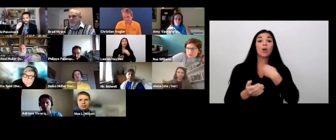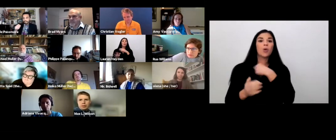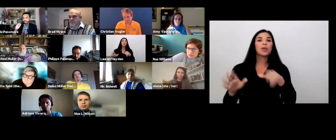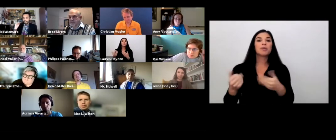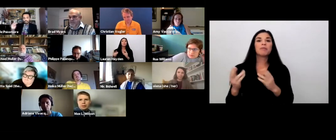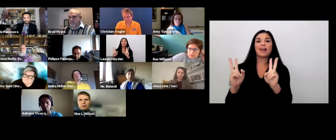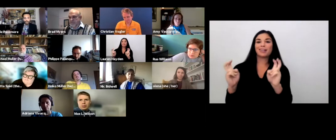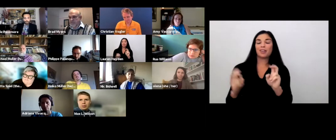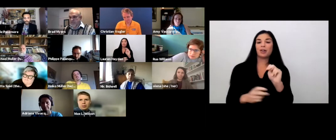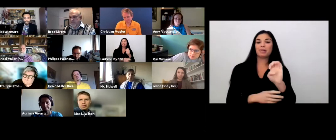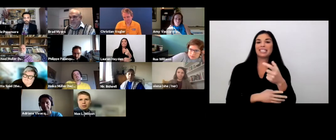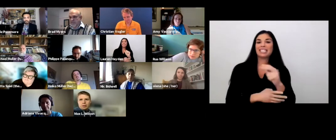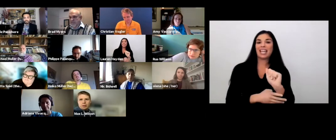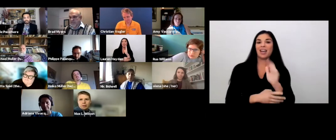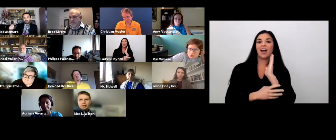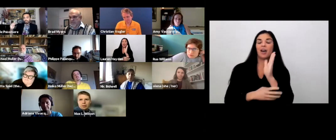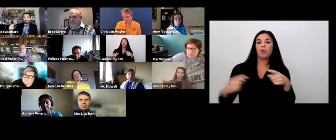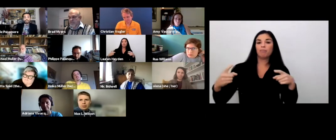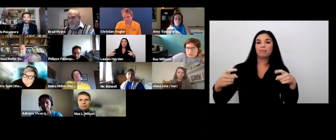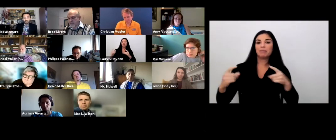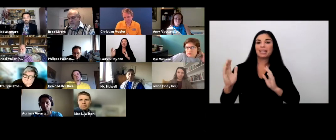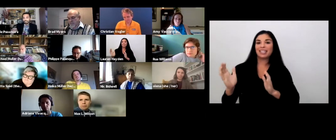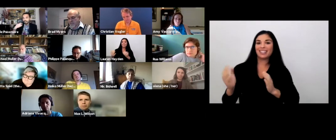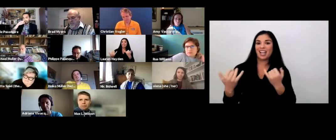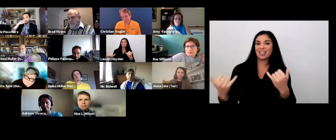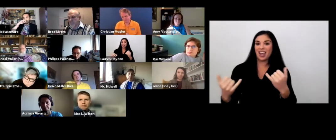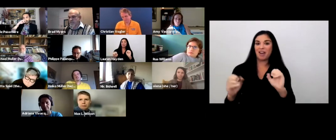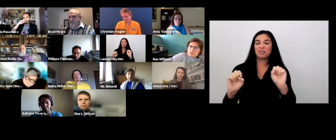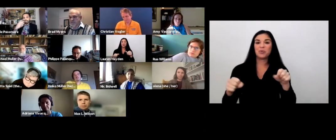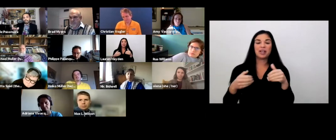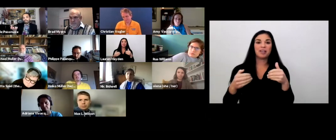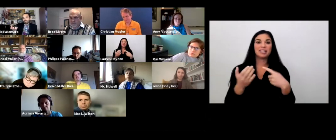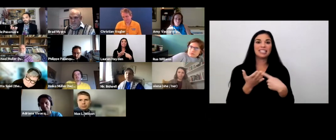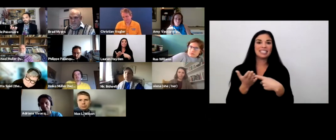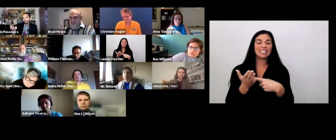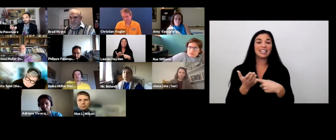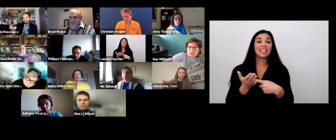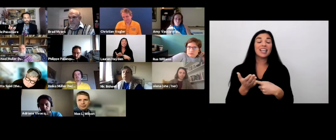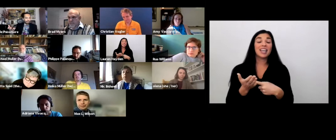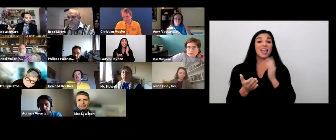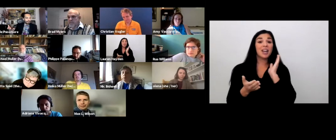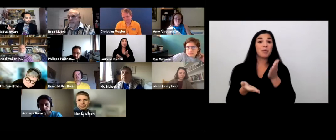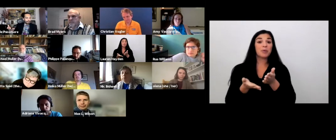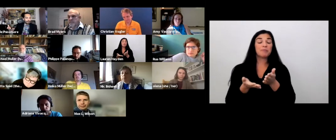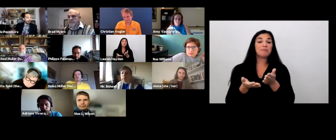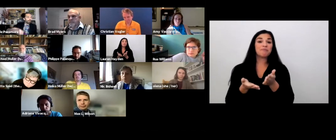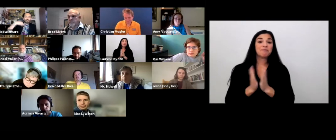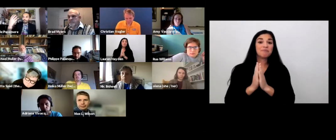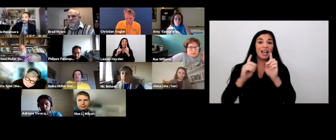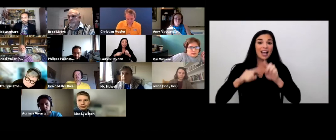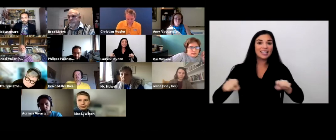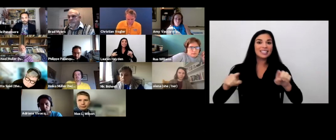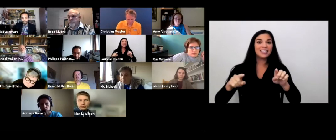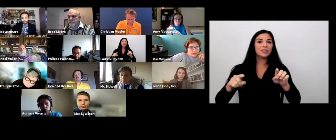put in the chat right now, to discuss. And we'd like to ask you to, you know, offer